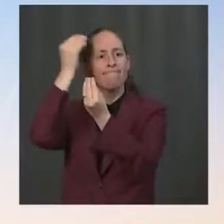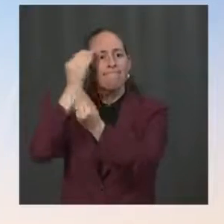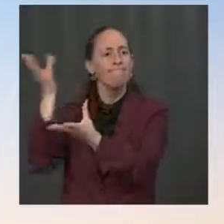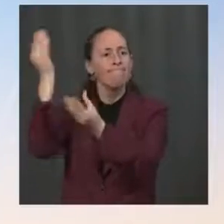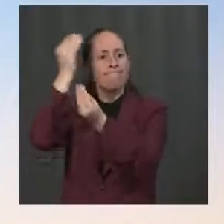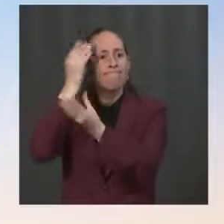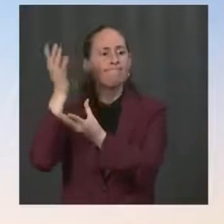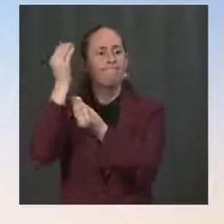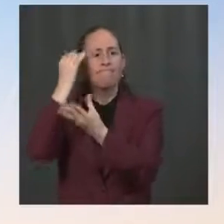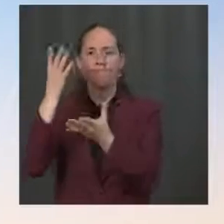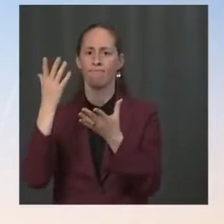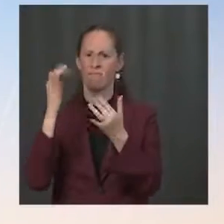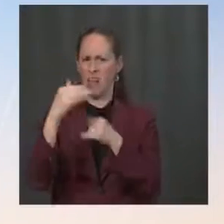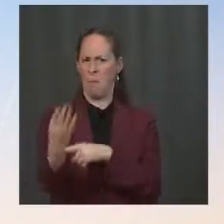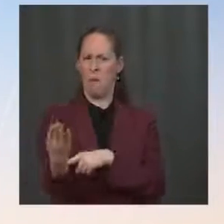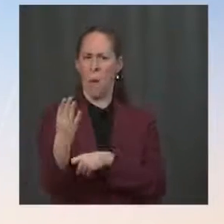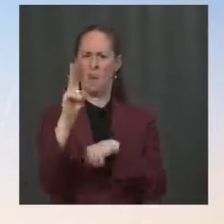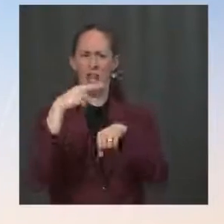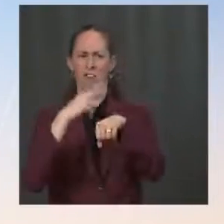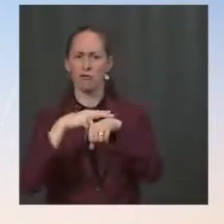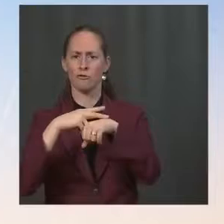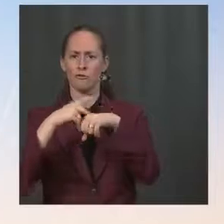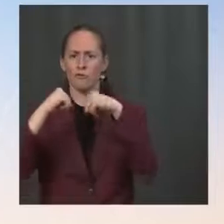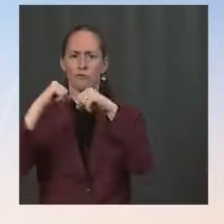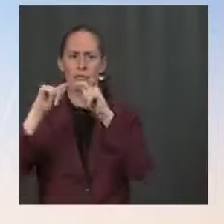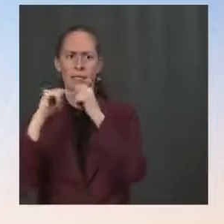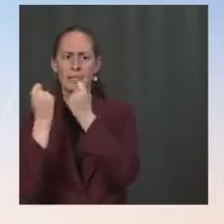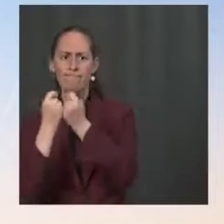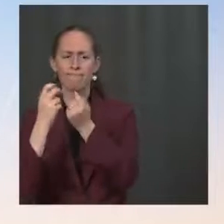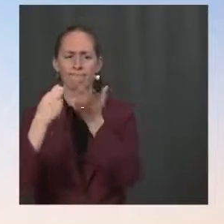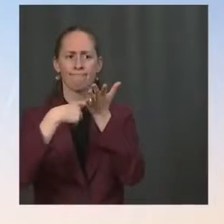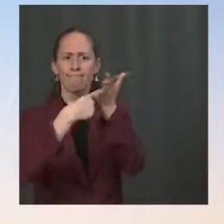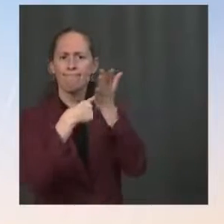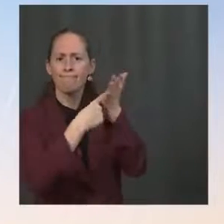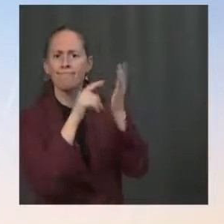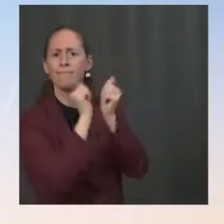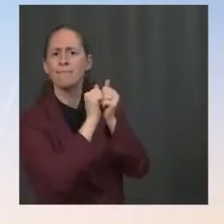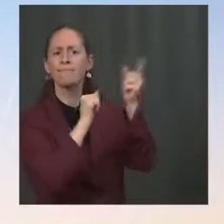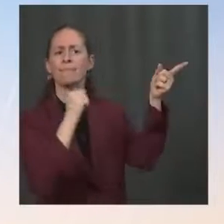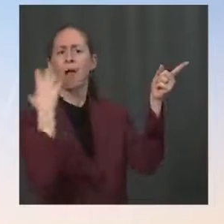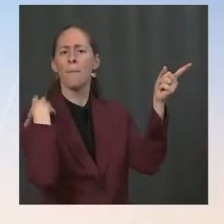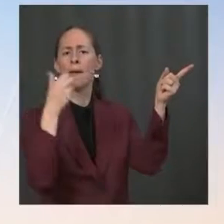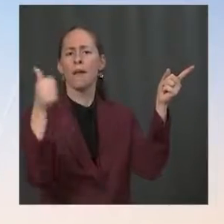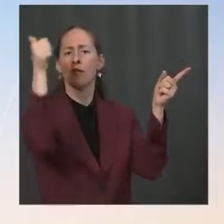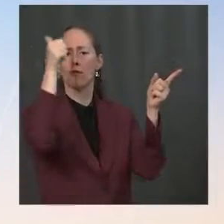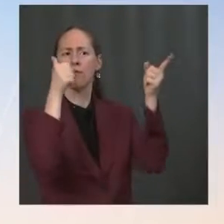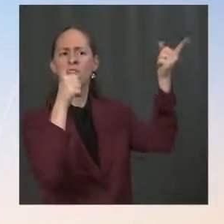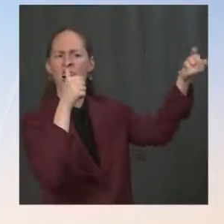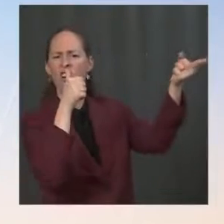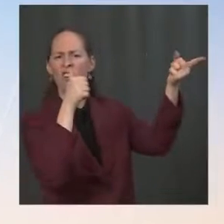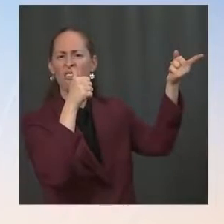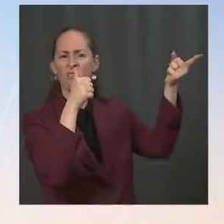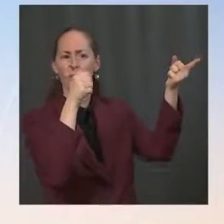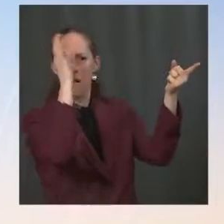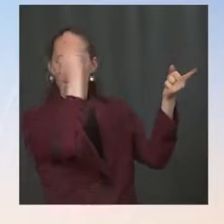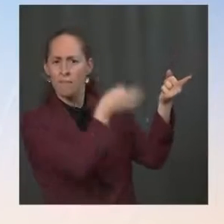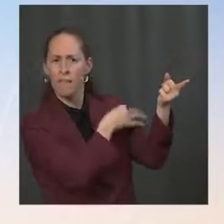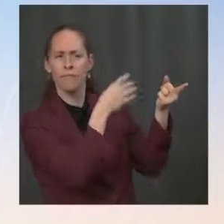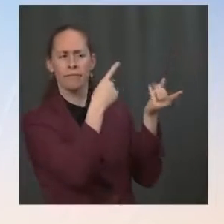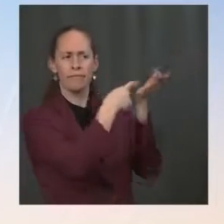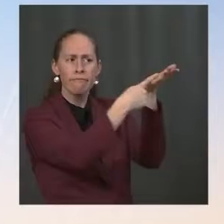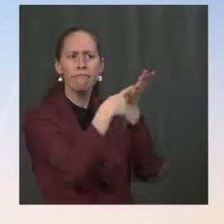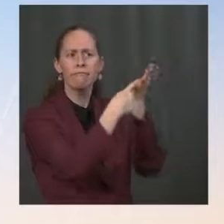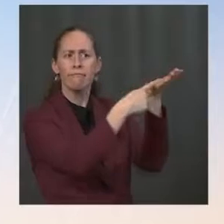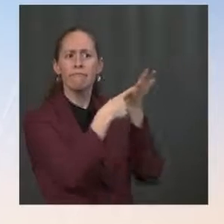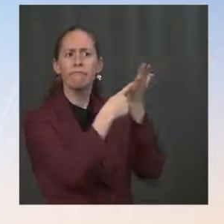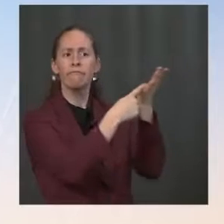his commanders on the ground also and in the region gave regular updates as they learned more information. Once he left the